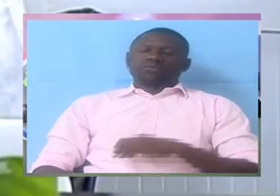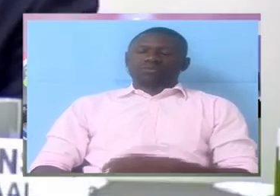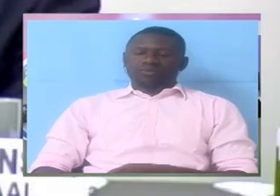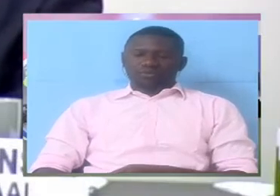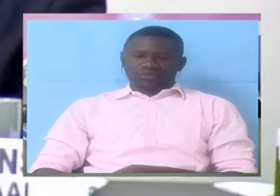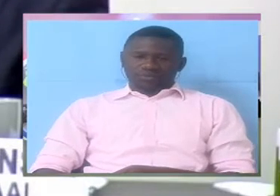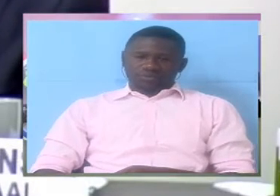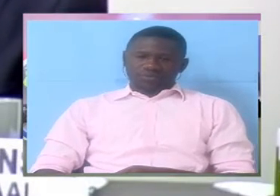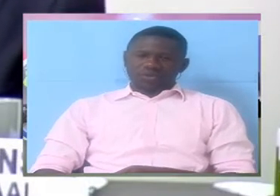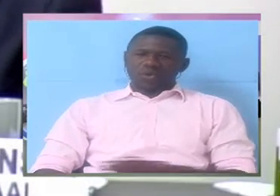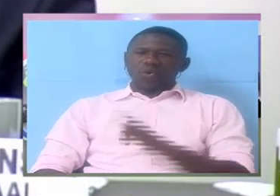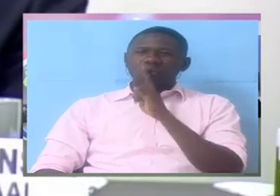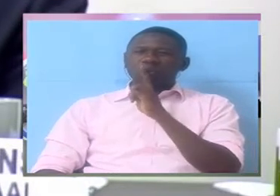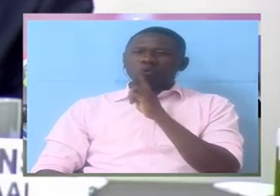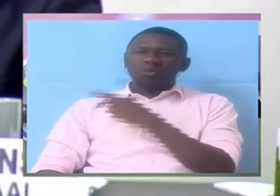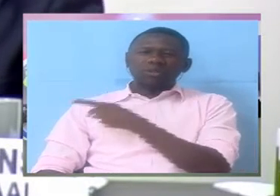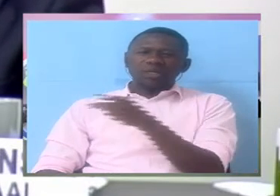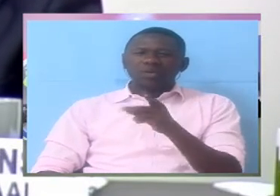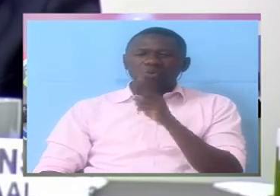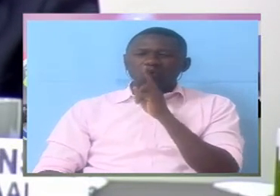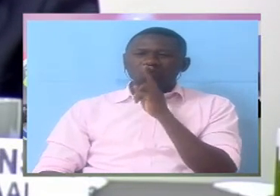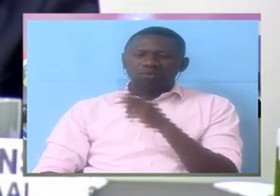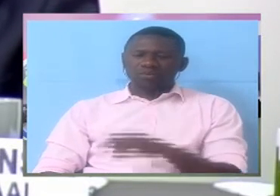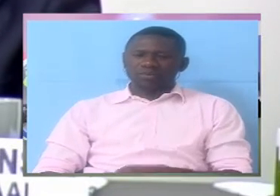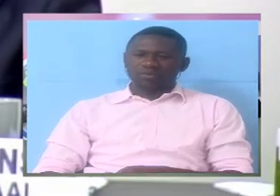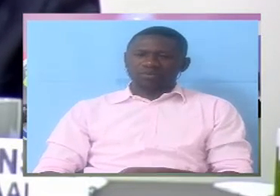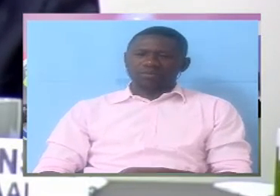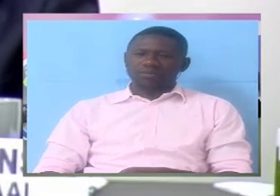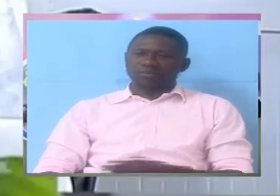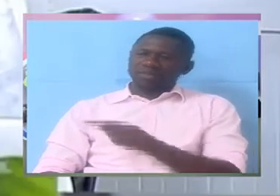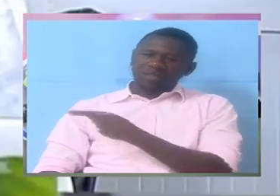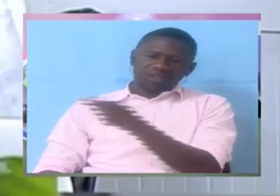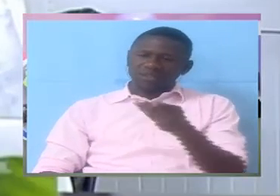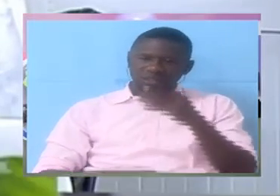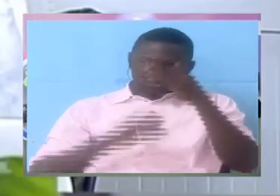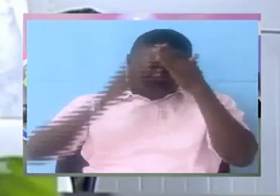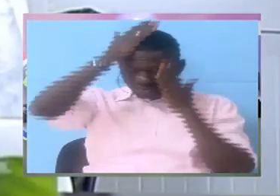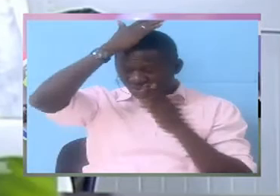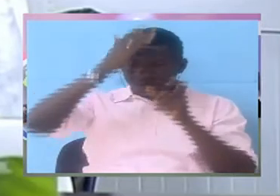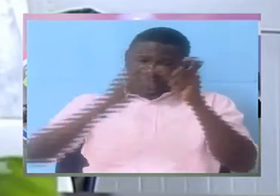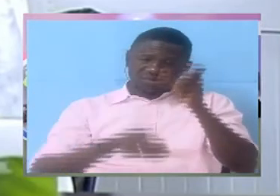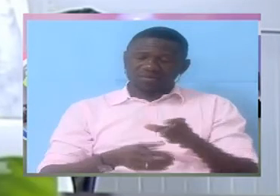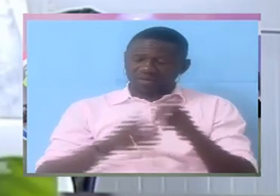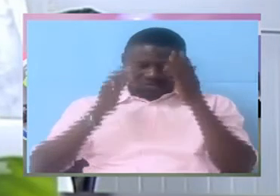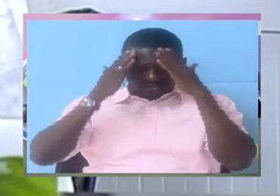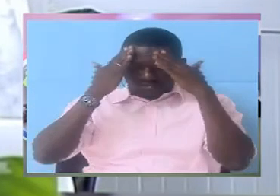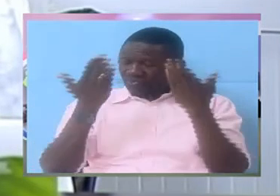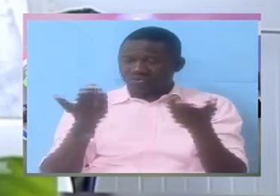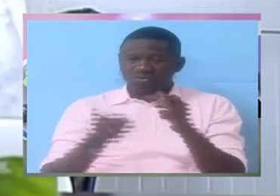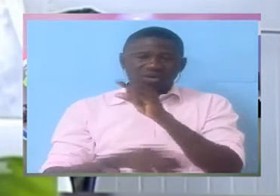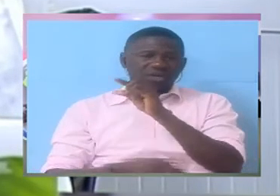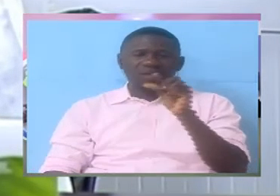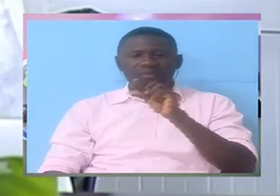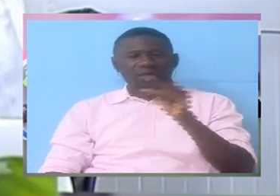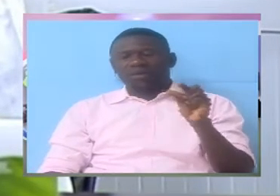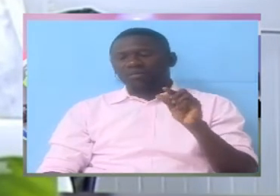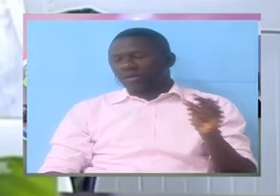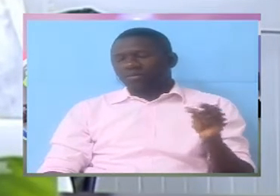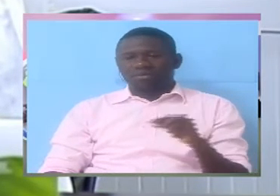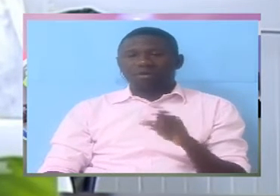Who were they? These are soldiers, council. I don't even know. Tell